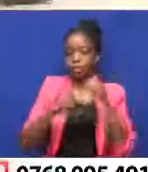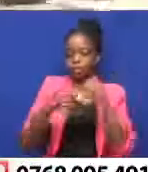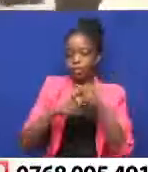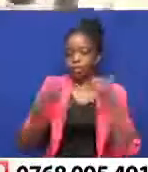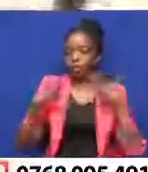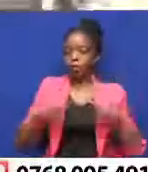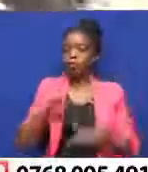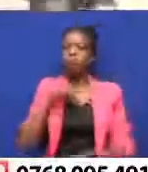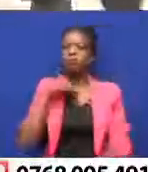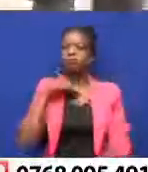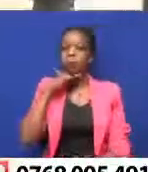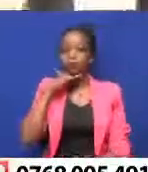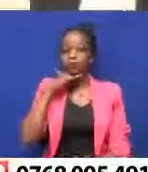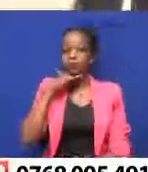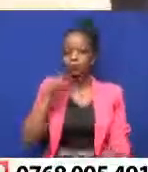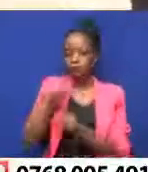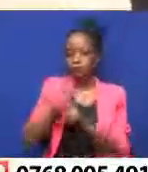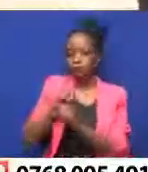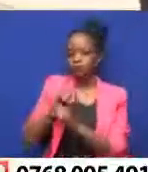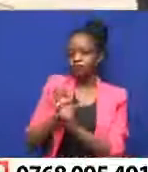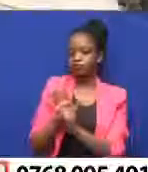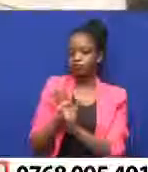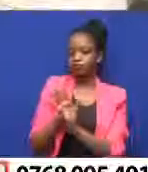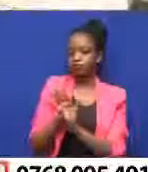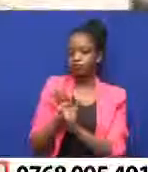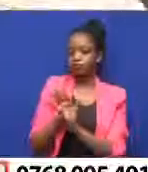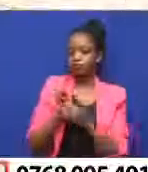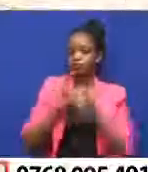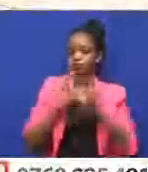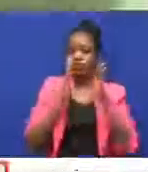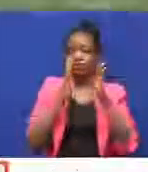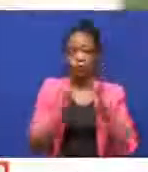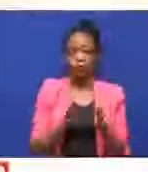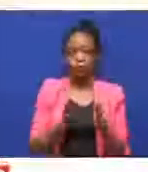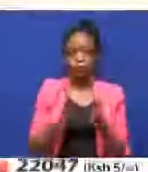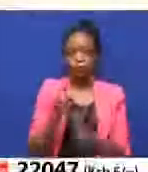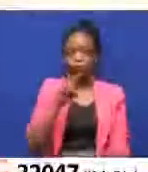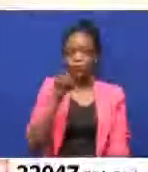people succumbed to the virus. For TV 47, I'm Zainab Mohammed.